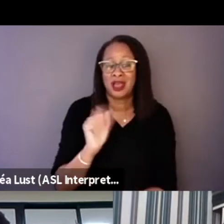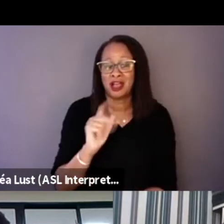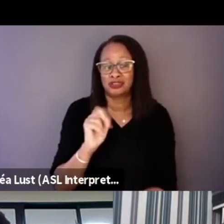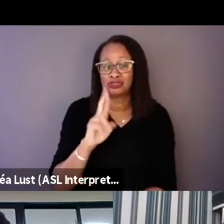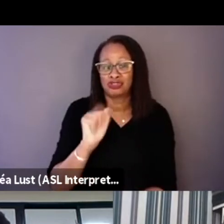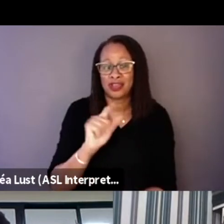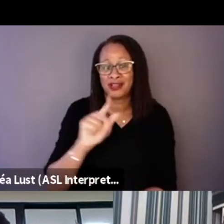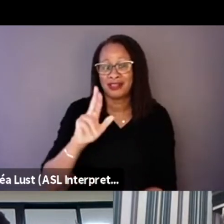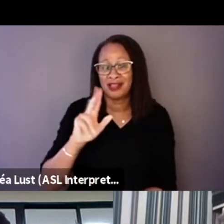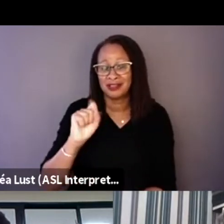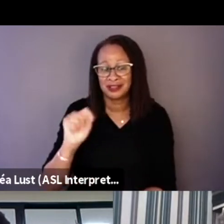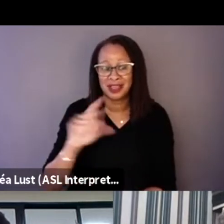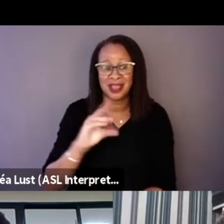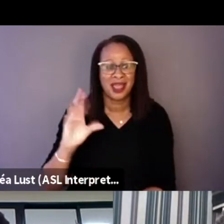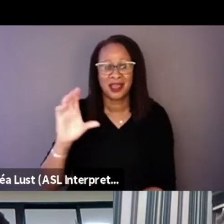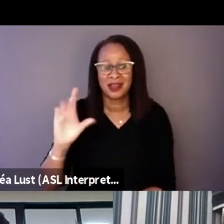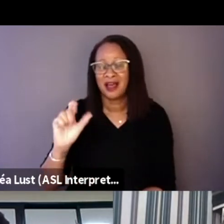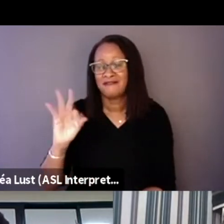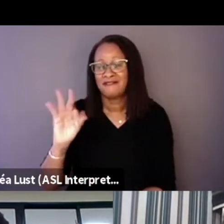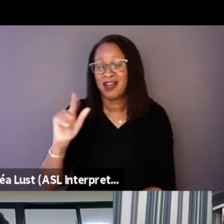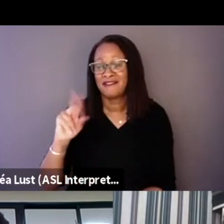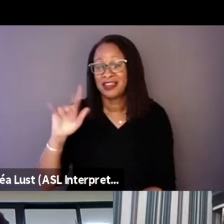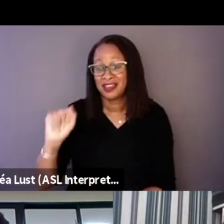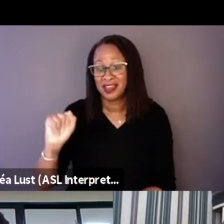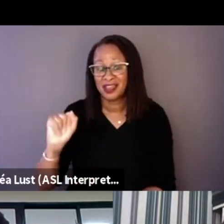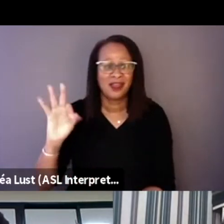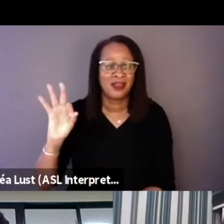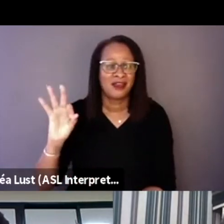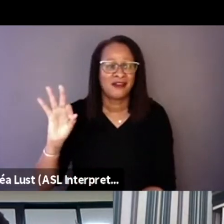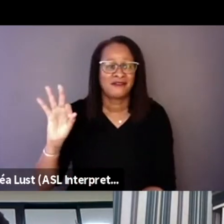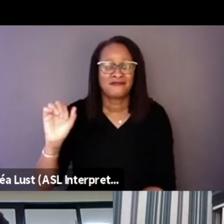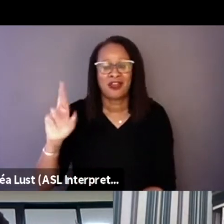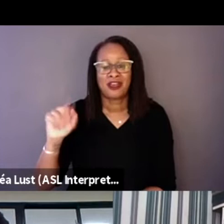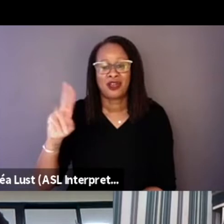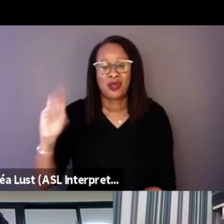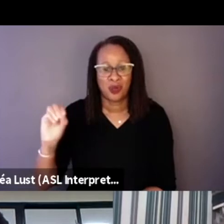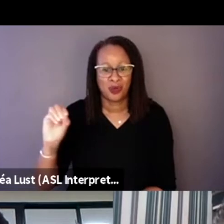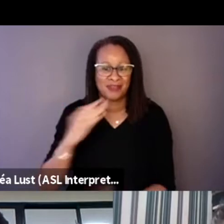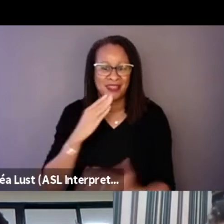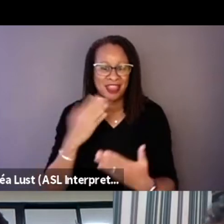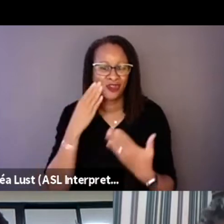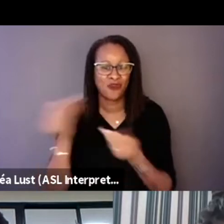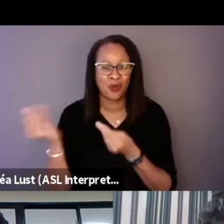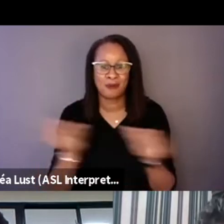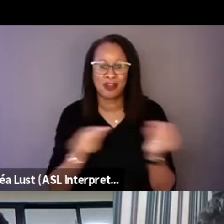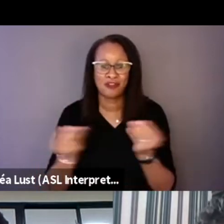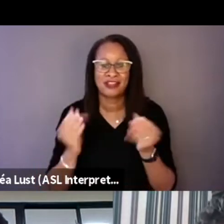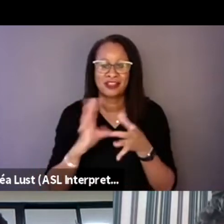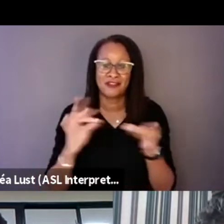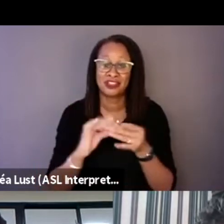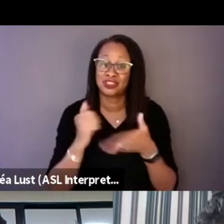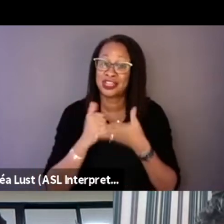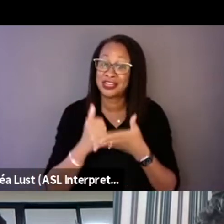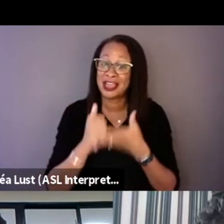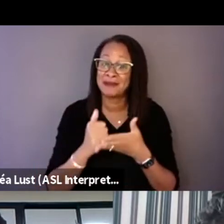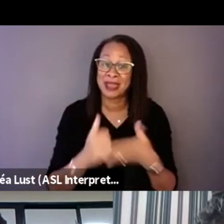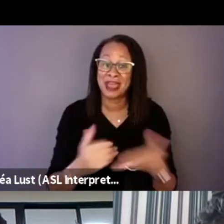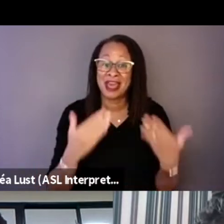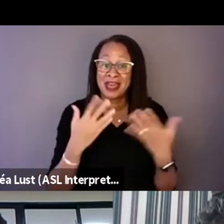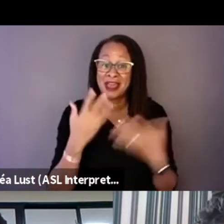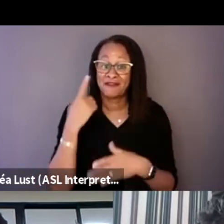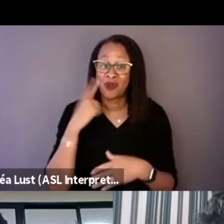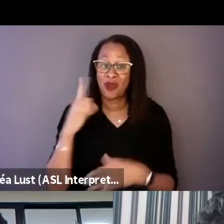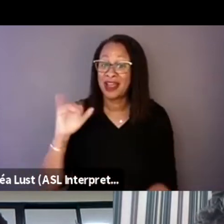grateful that you were here to moderate this conversation for us and help. On behalf of the IDA, thank you so much for watching Elena. And